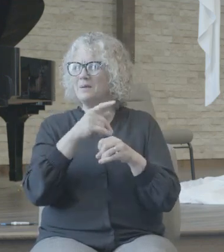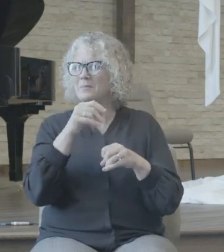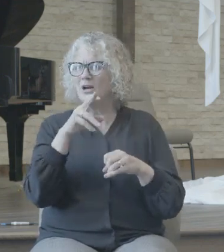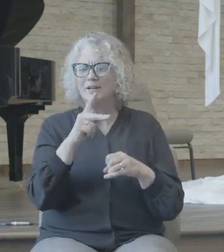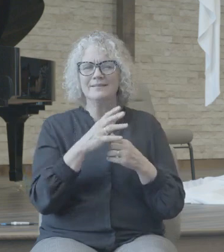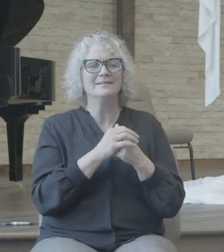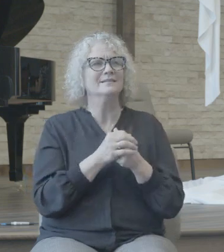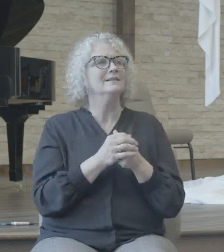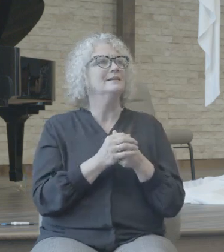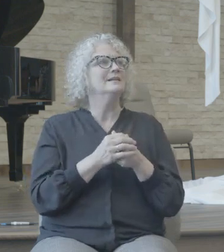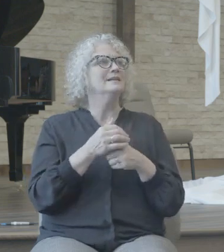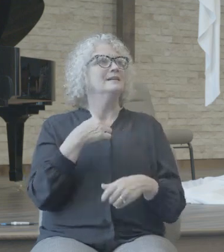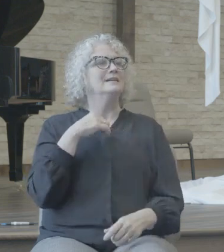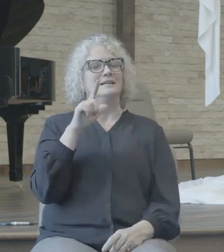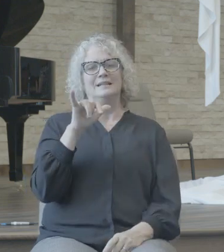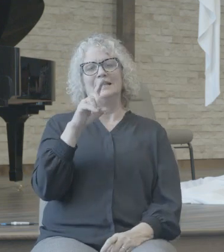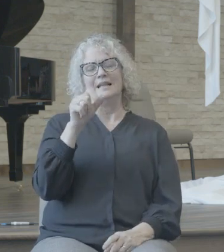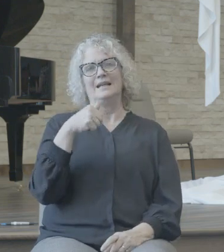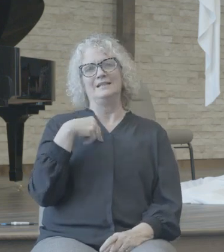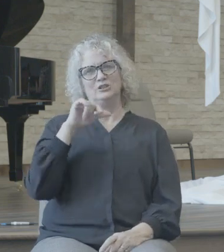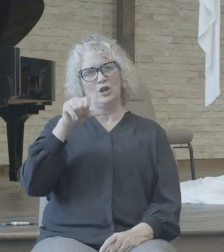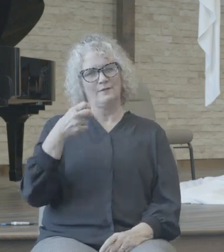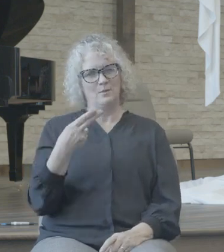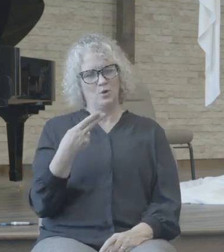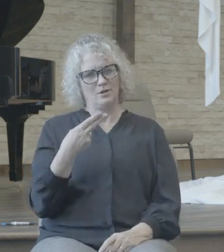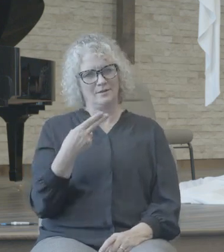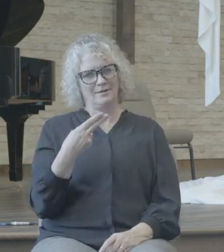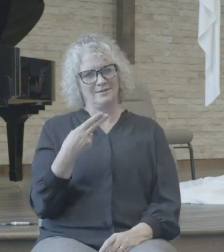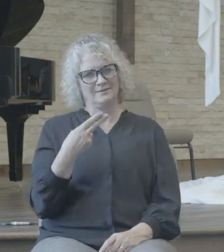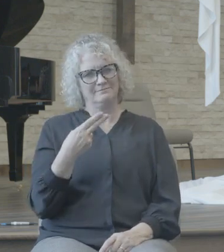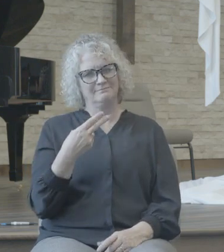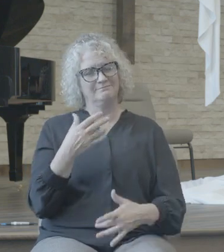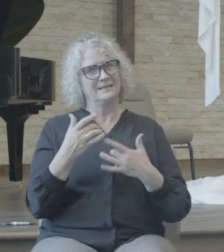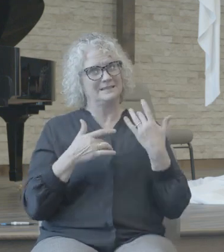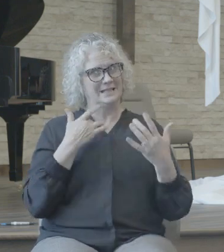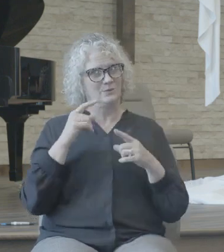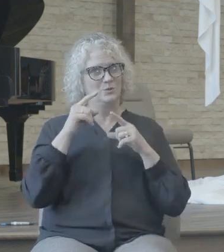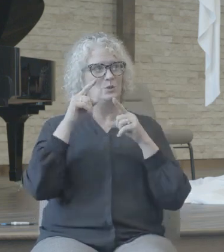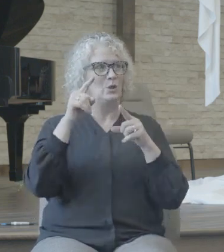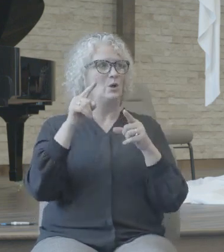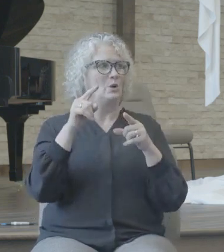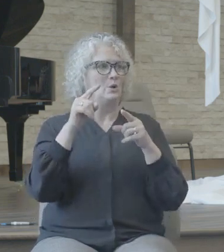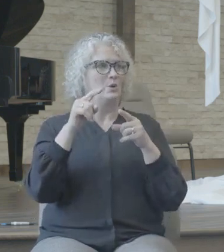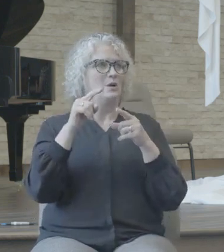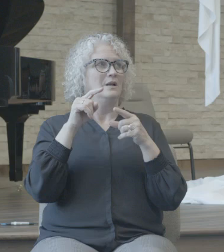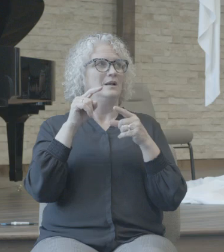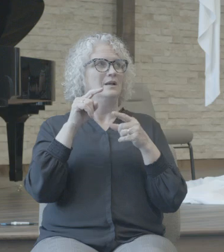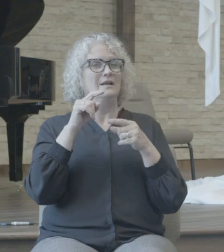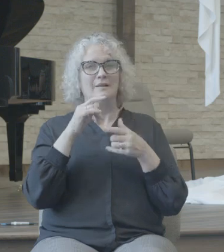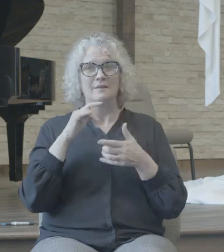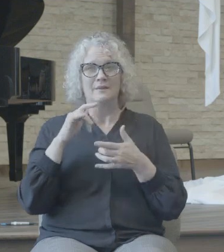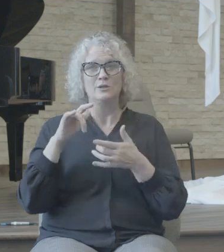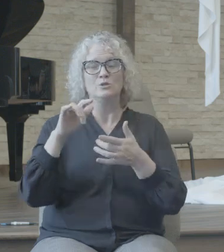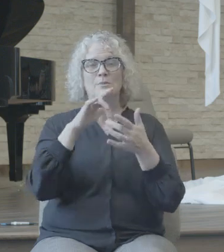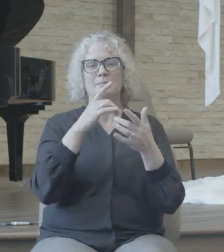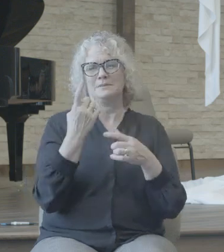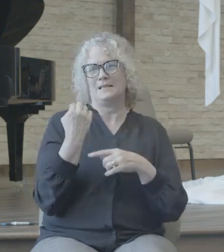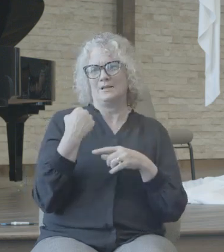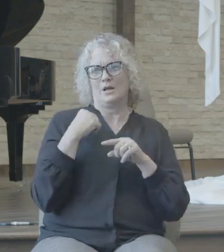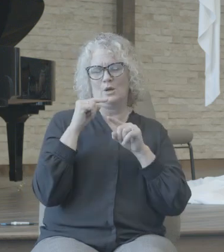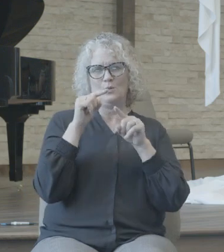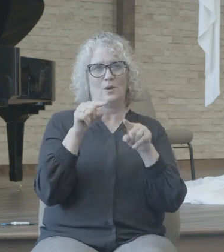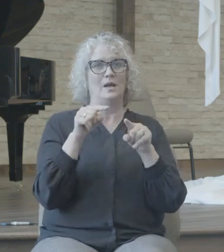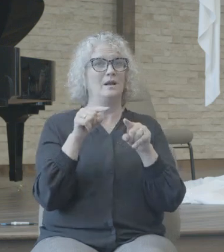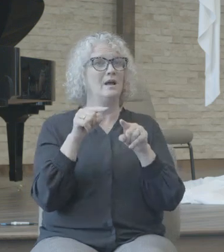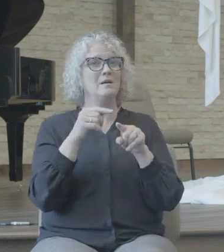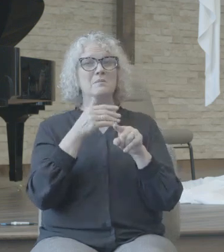I'm a sophomore here at West. I really am excited to go on the trip this year because last year I went, and my favorite part about it was that